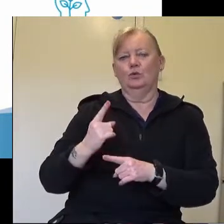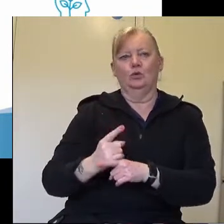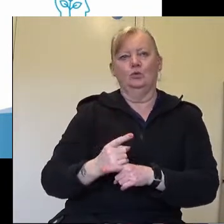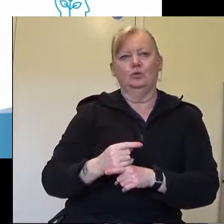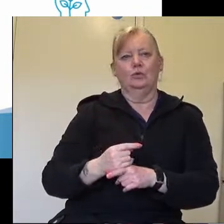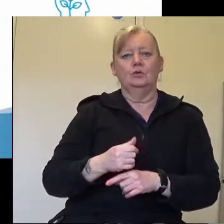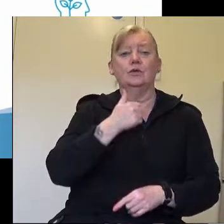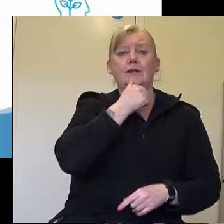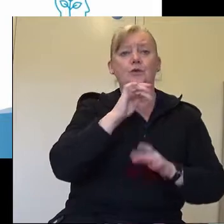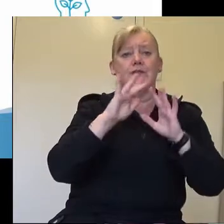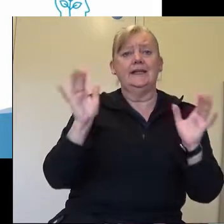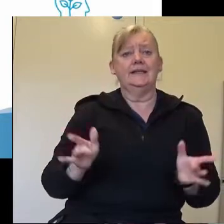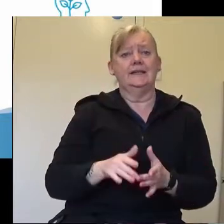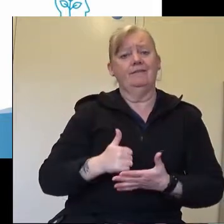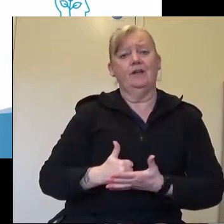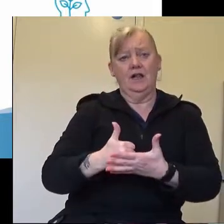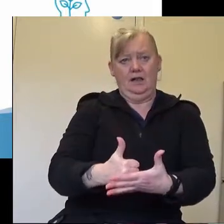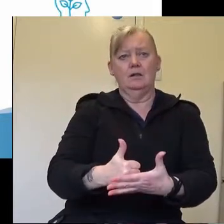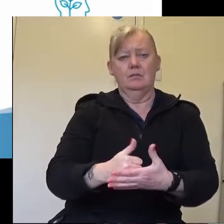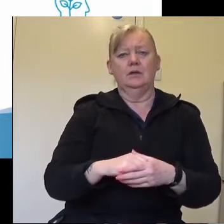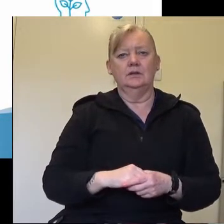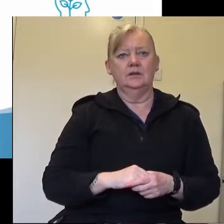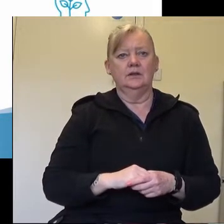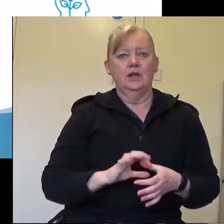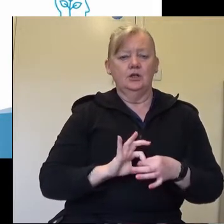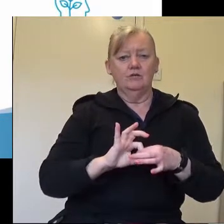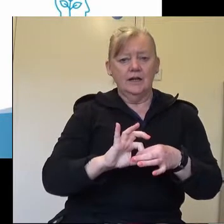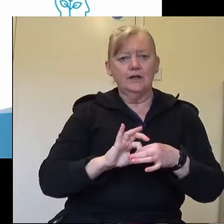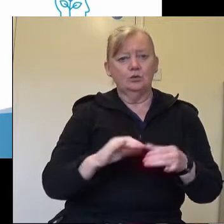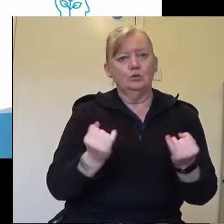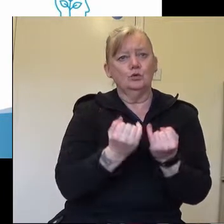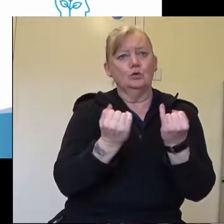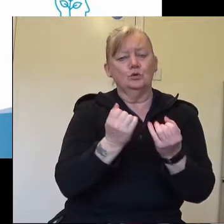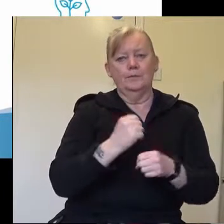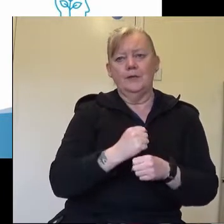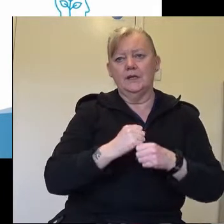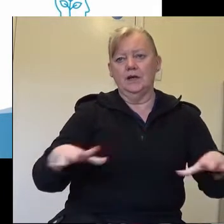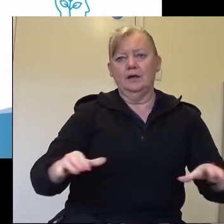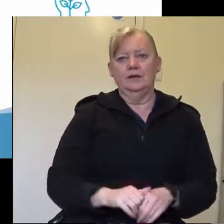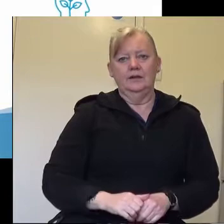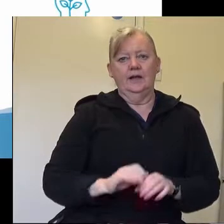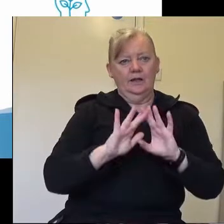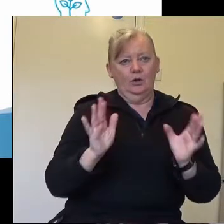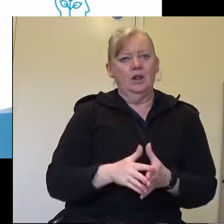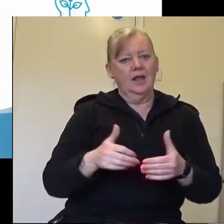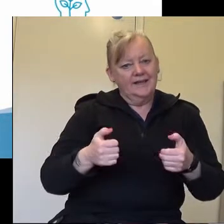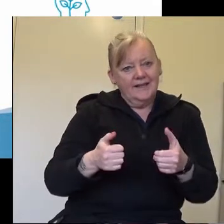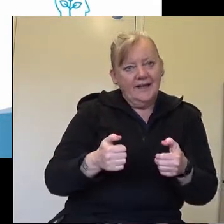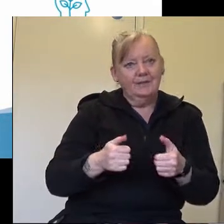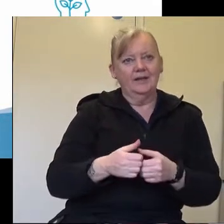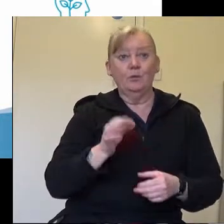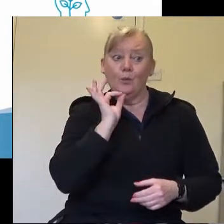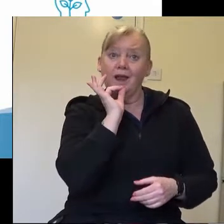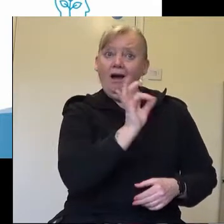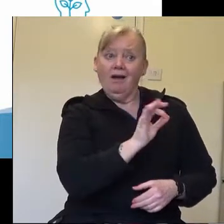turn to the internet for help. So in relation to social media and online gaming, this